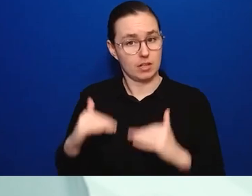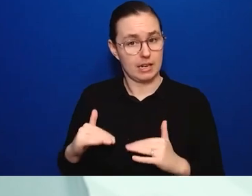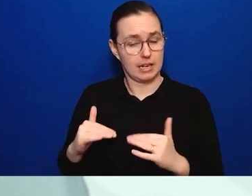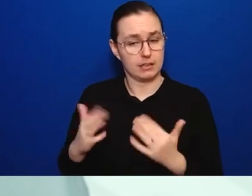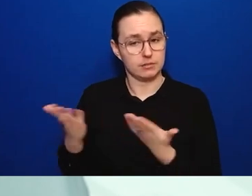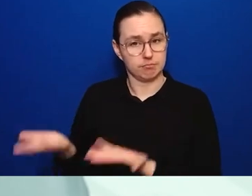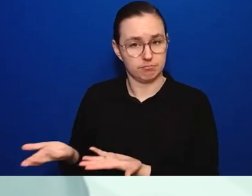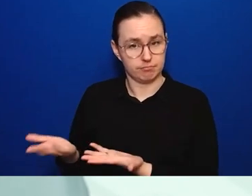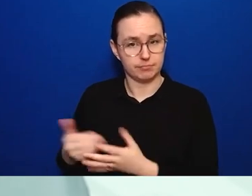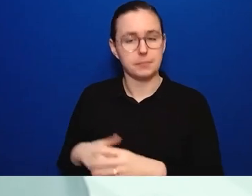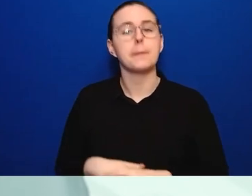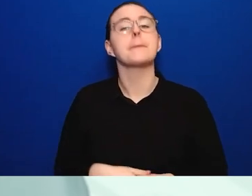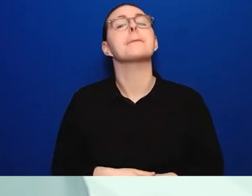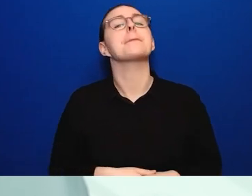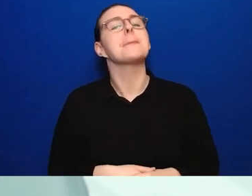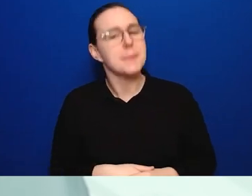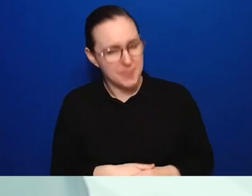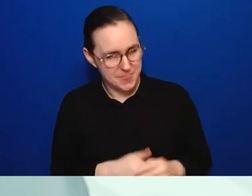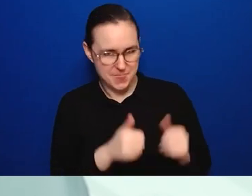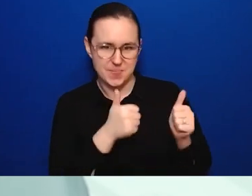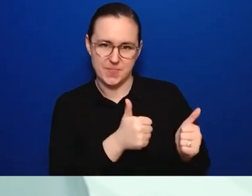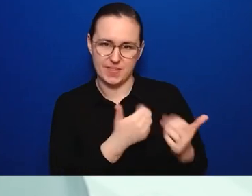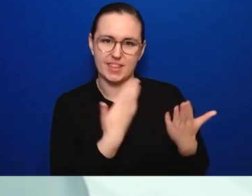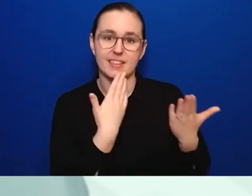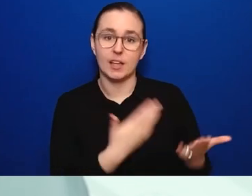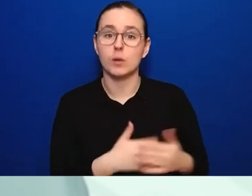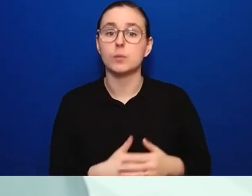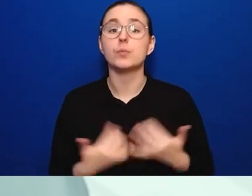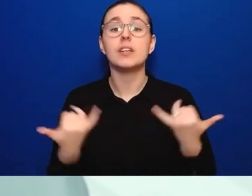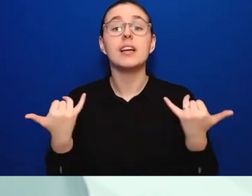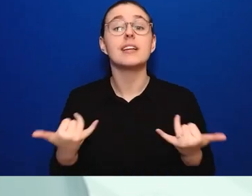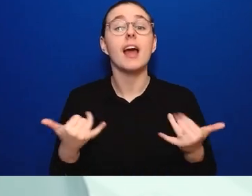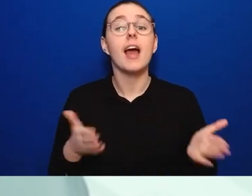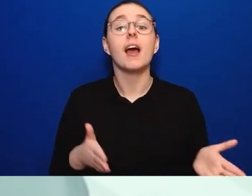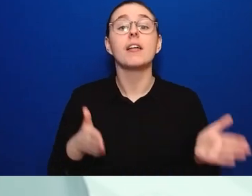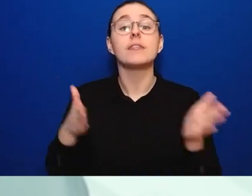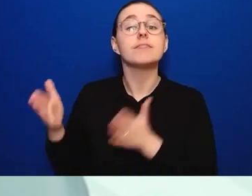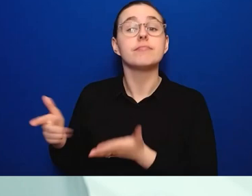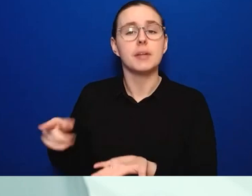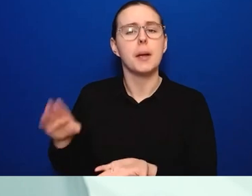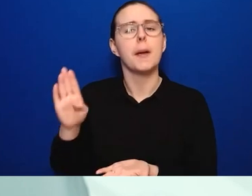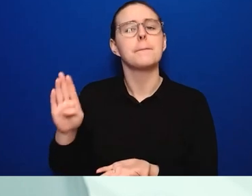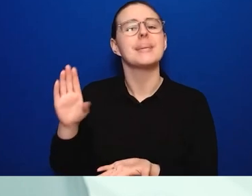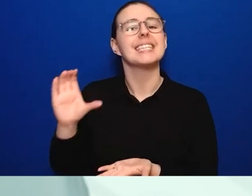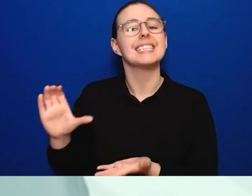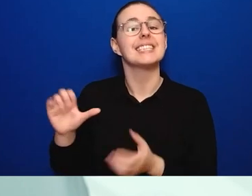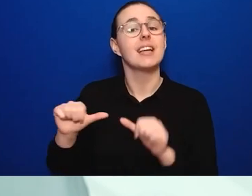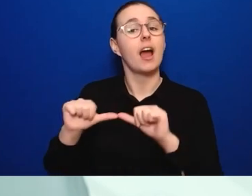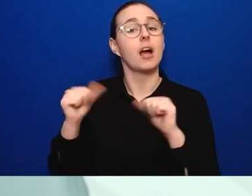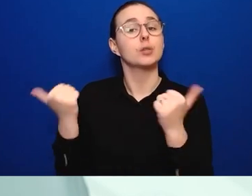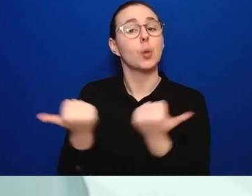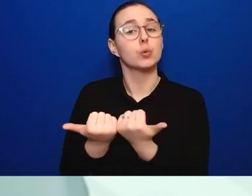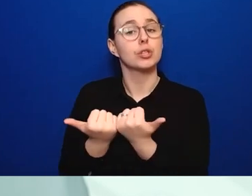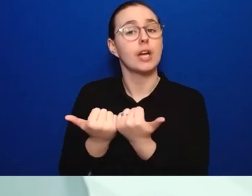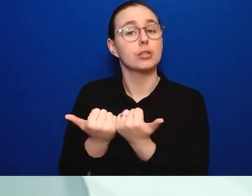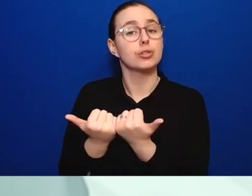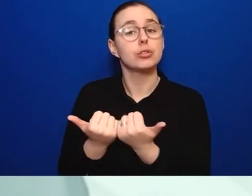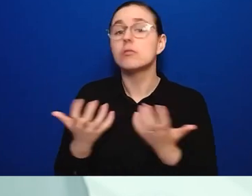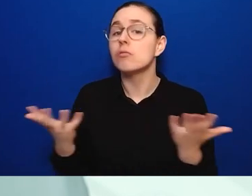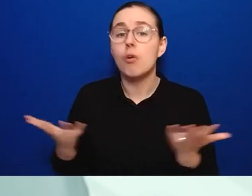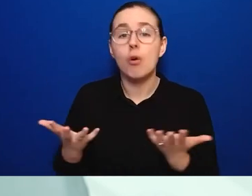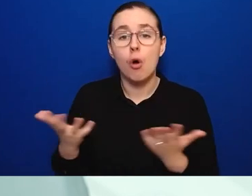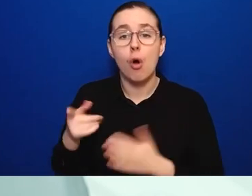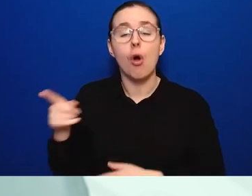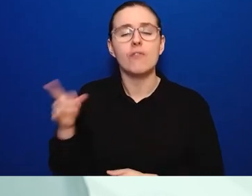Thank you, Minister. Now I'd like to welcome the BC Association of Aboriginal Friendship Centres, Leslie Varley,